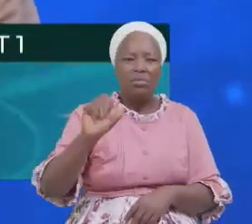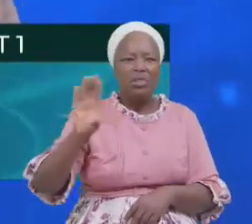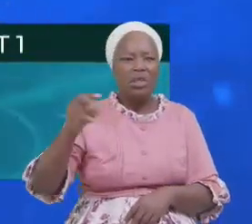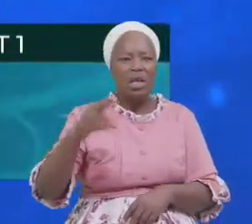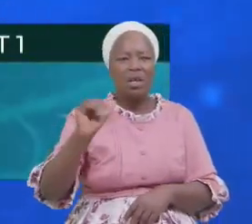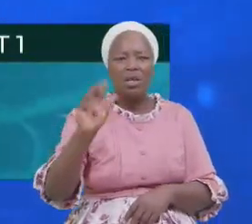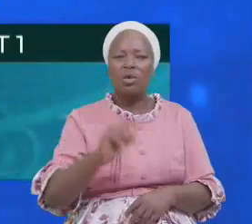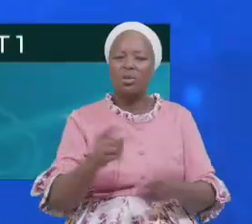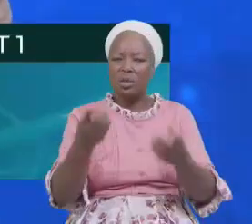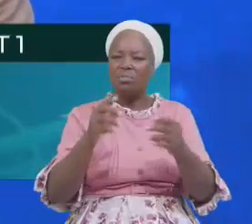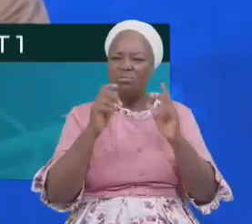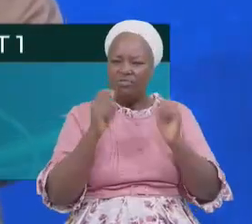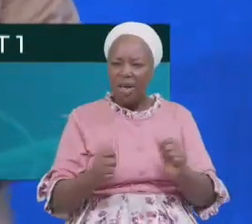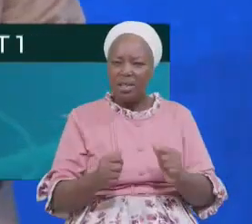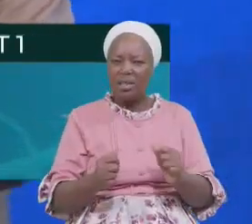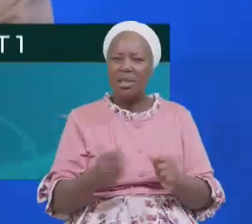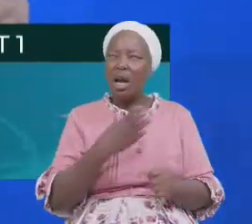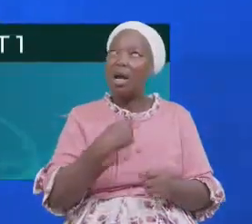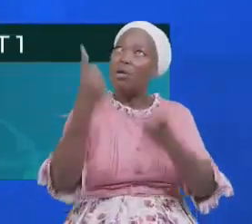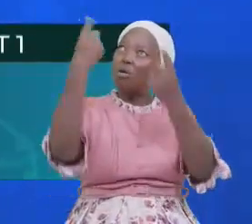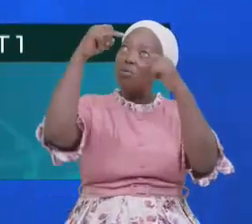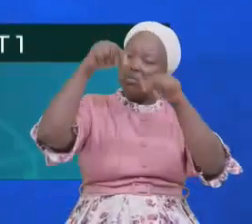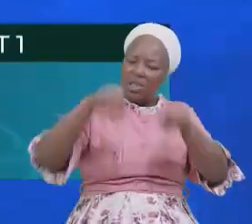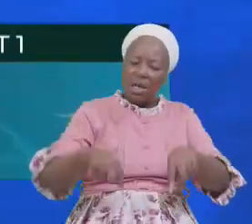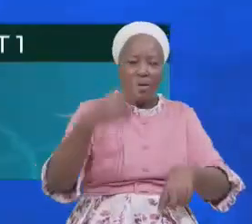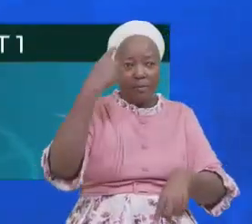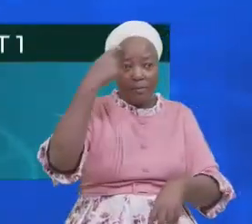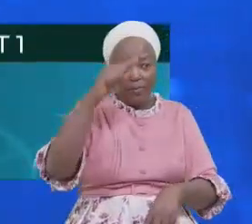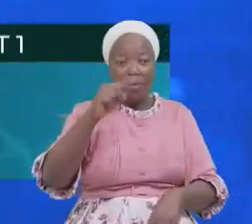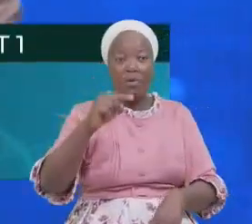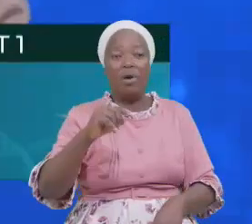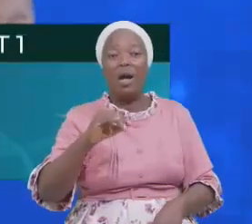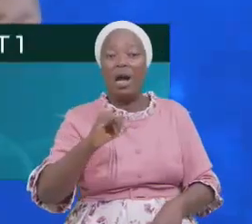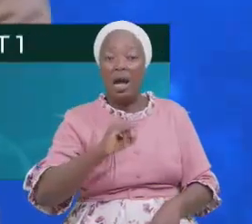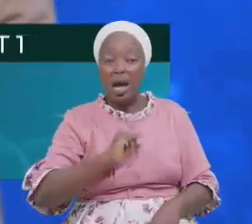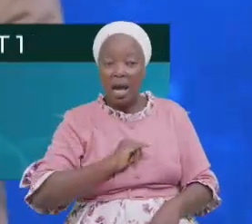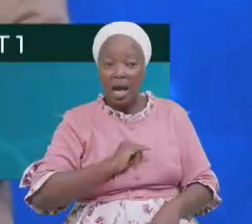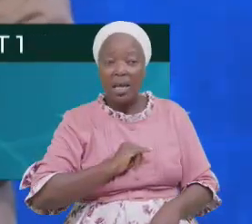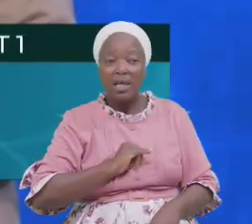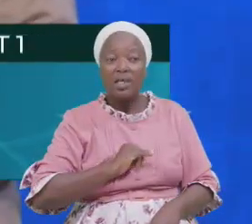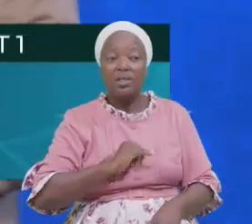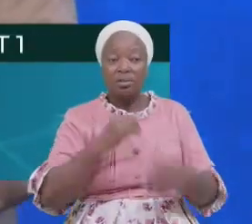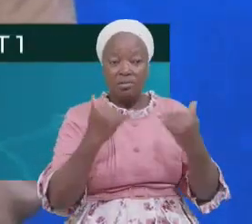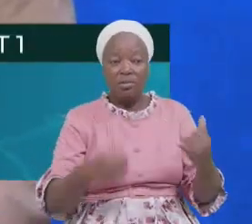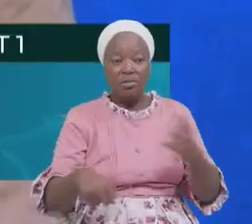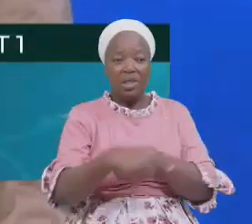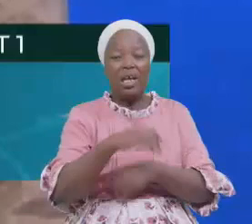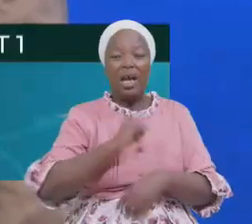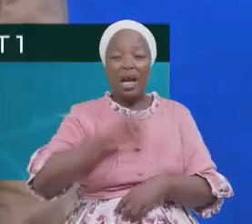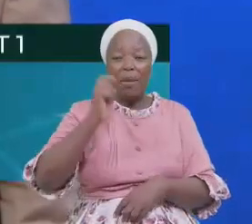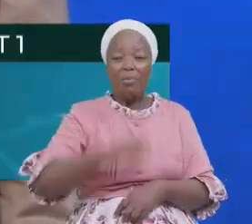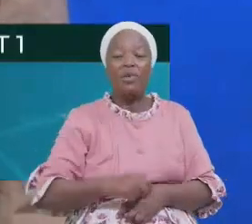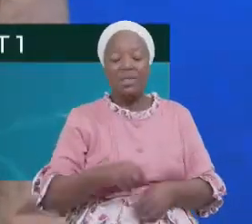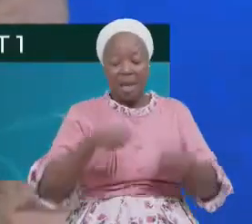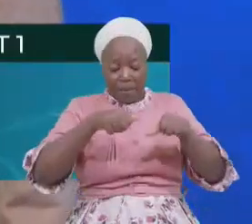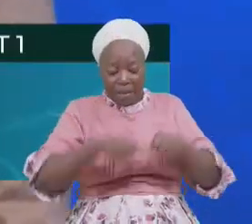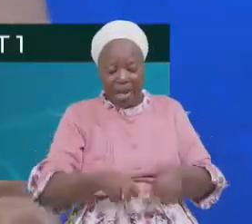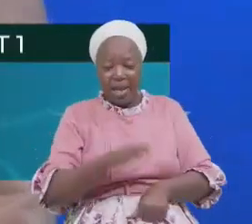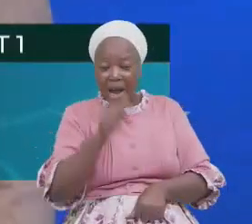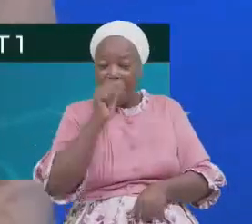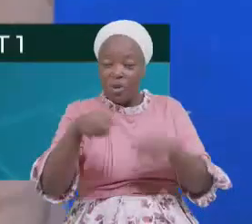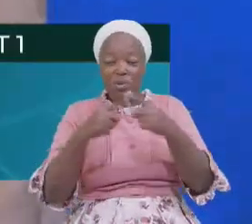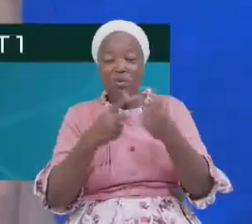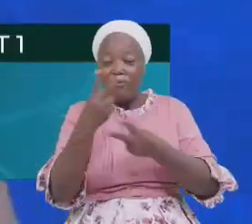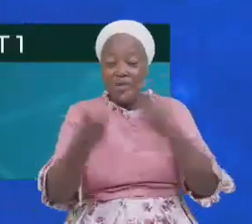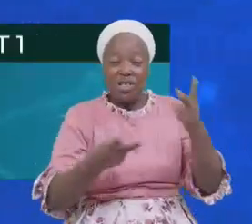for and come down, for today I must abide. I'm going to visit you in your own